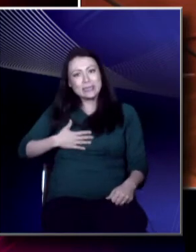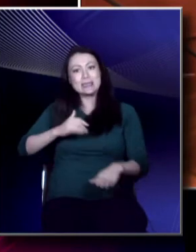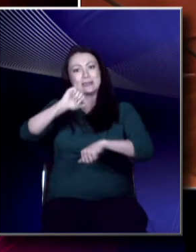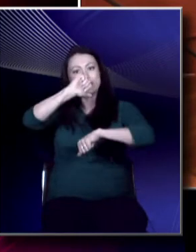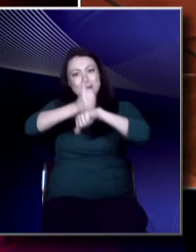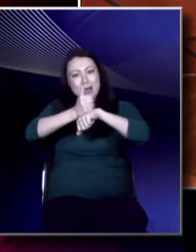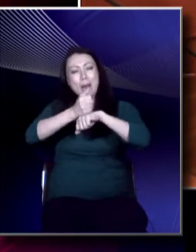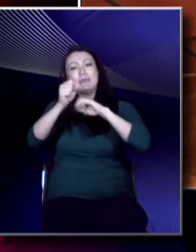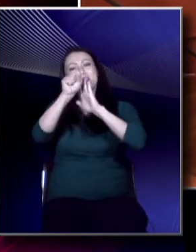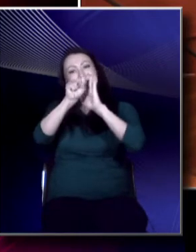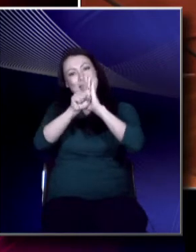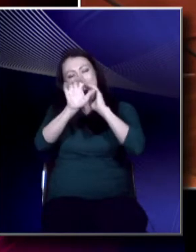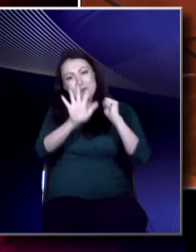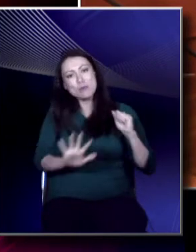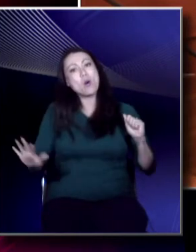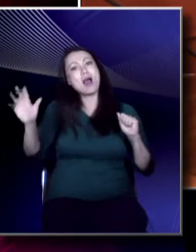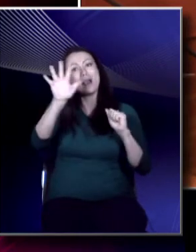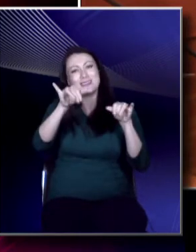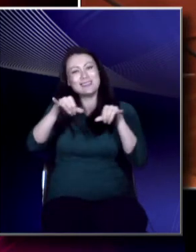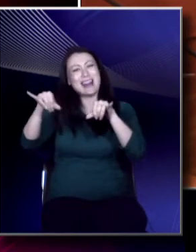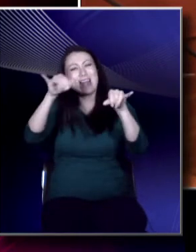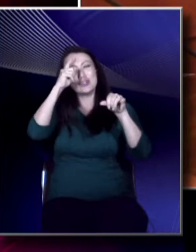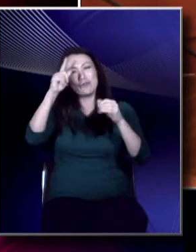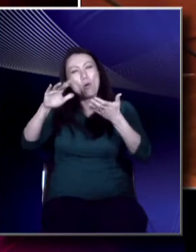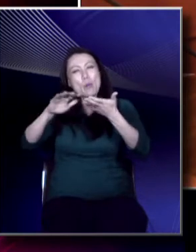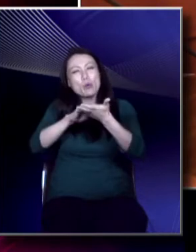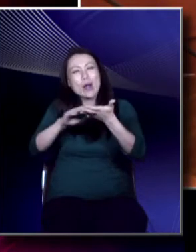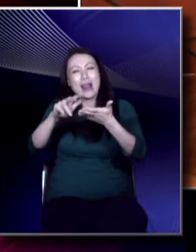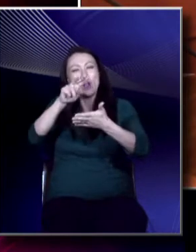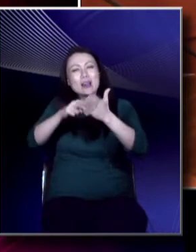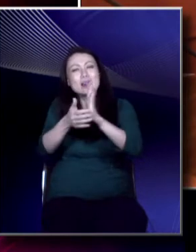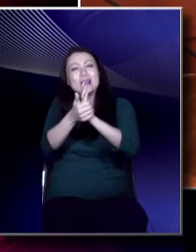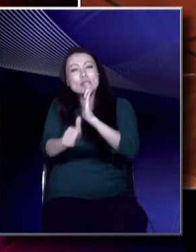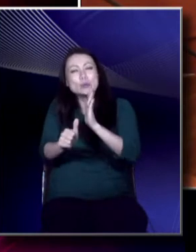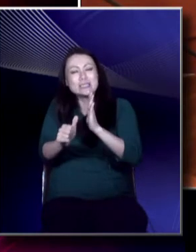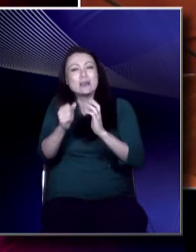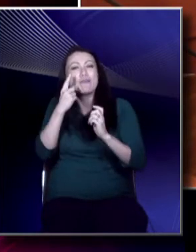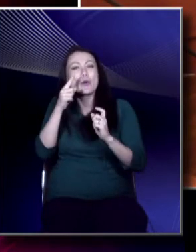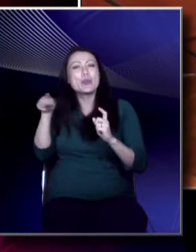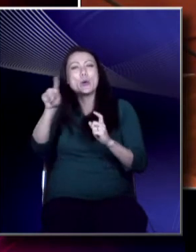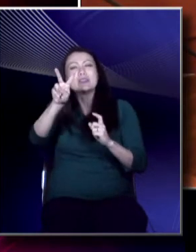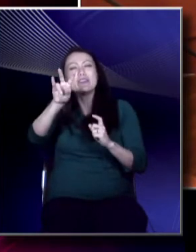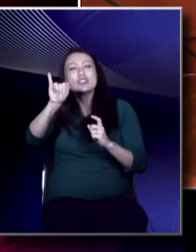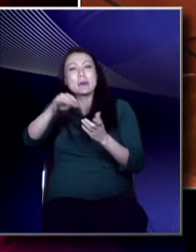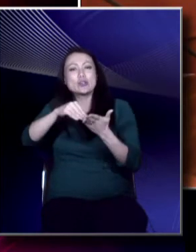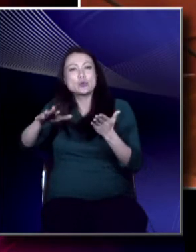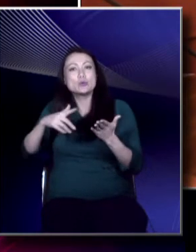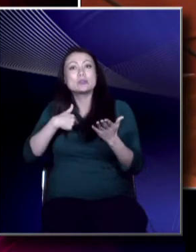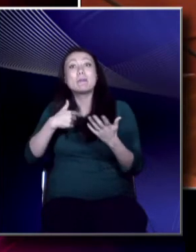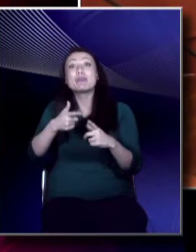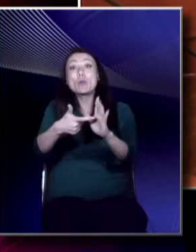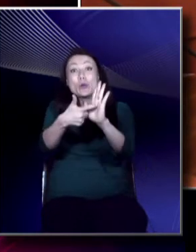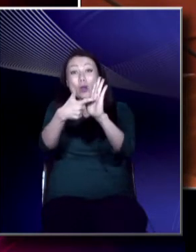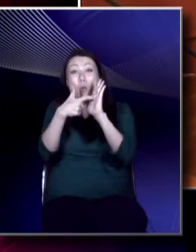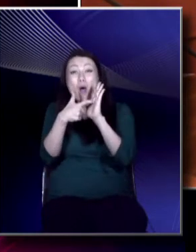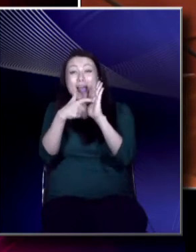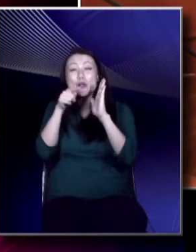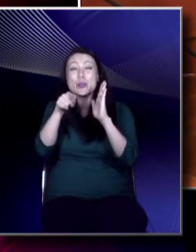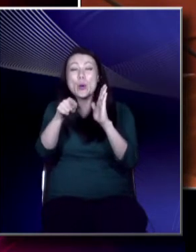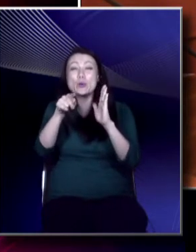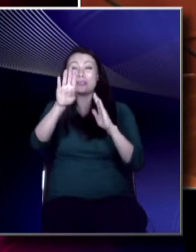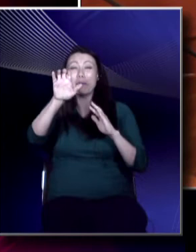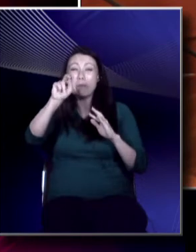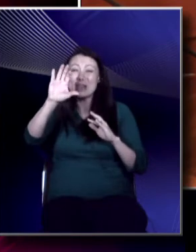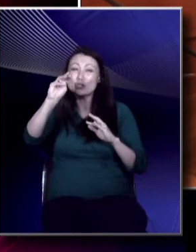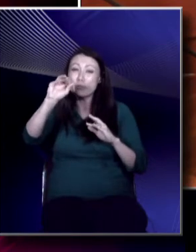statewide standards for Braille literacy for your visually impaired students. Require set benchmarks for annual Braille learning. Don't